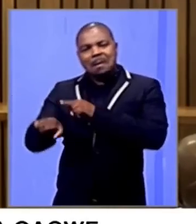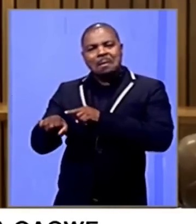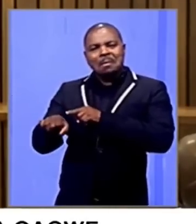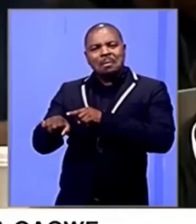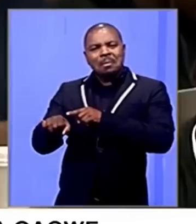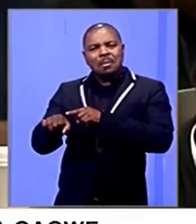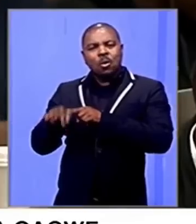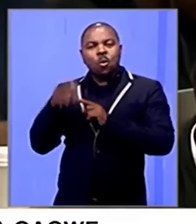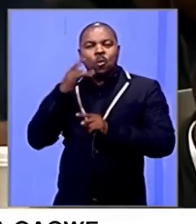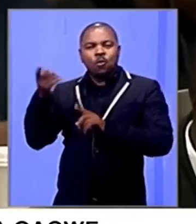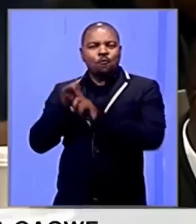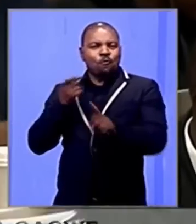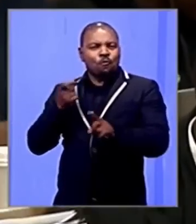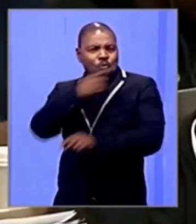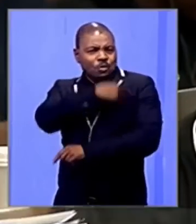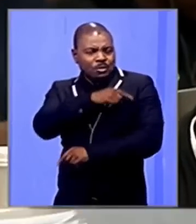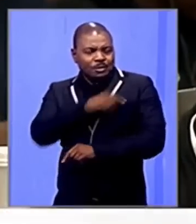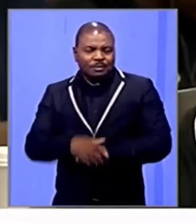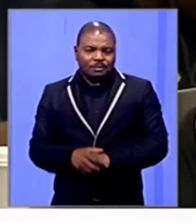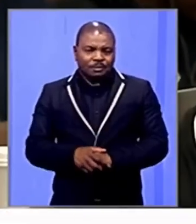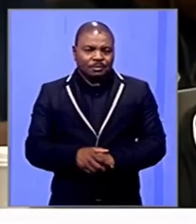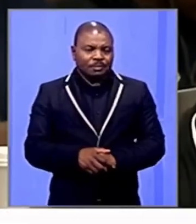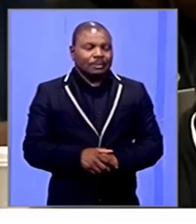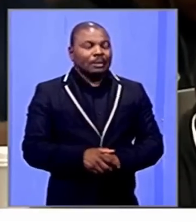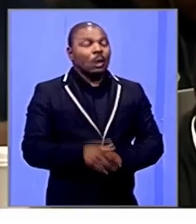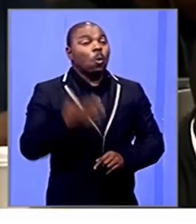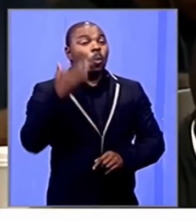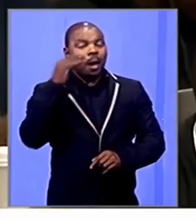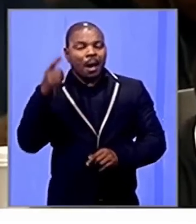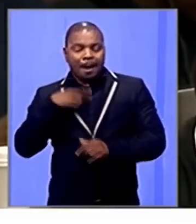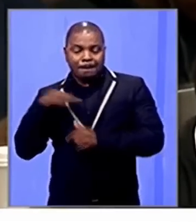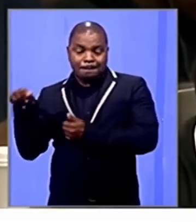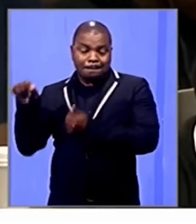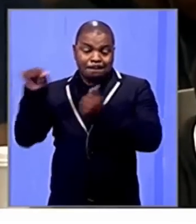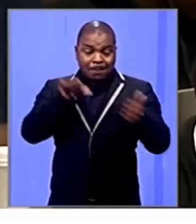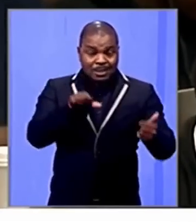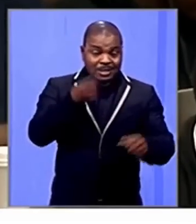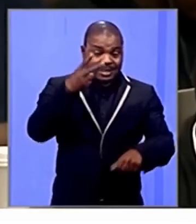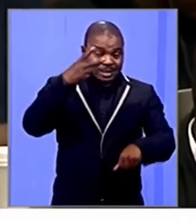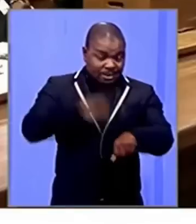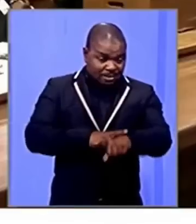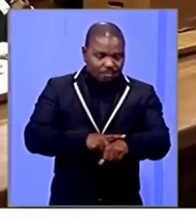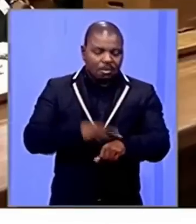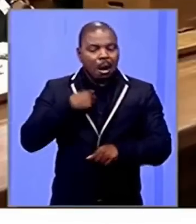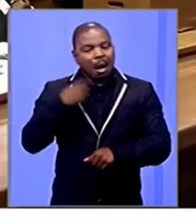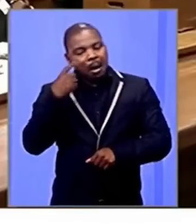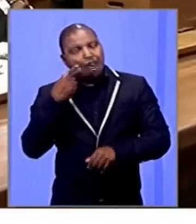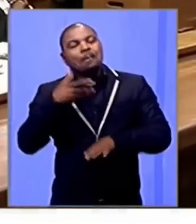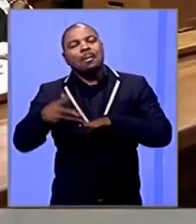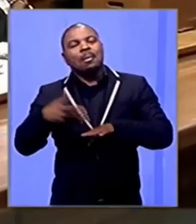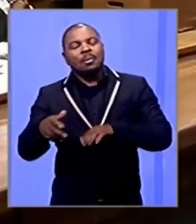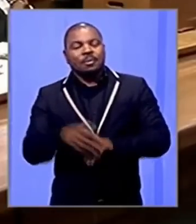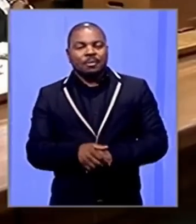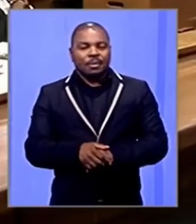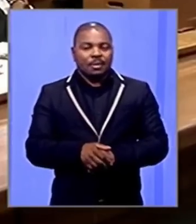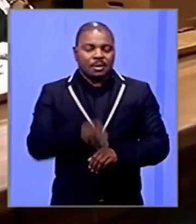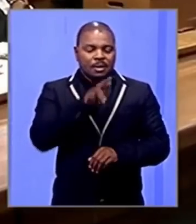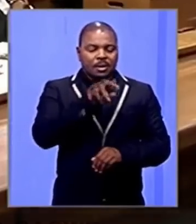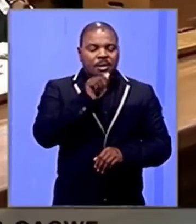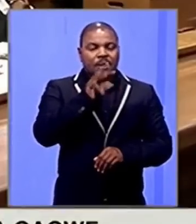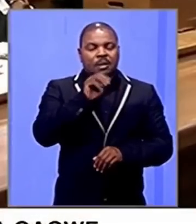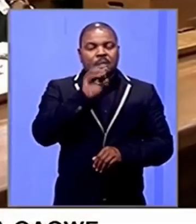from hospital. I saw the blood when we came back for the second time. Gape Ramosepele o buile